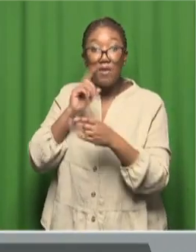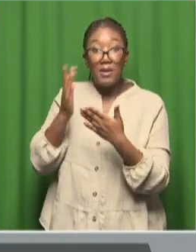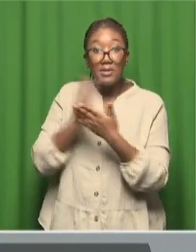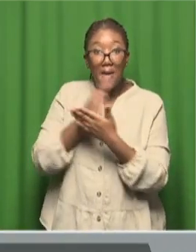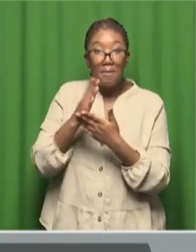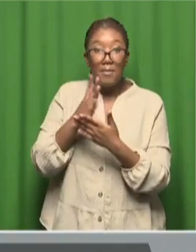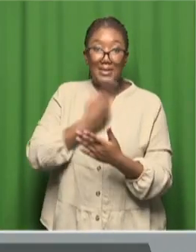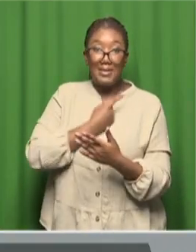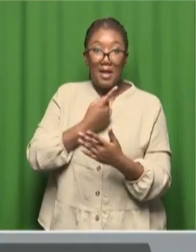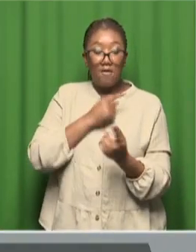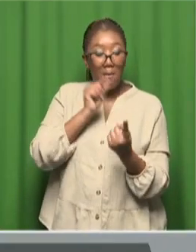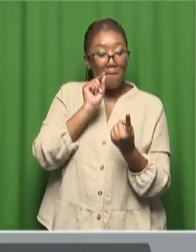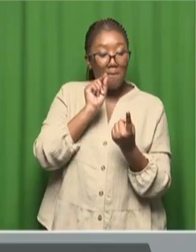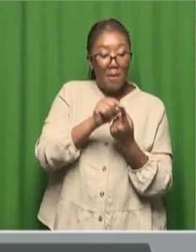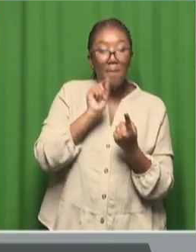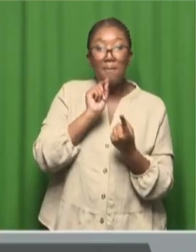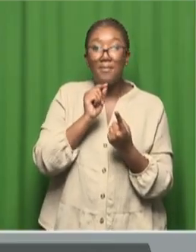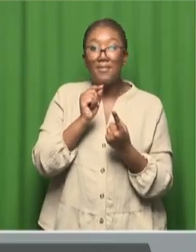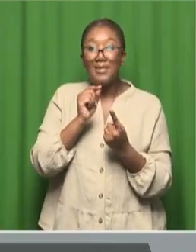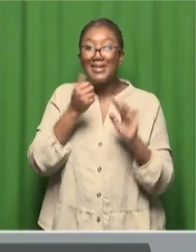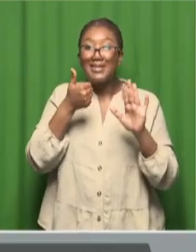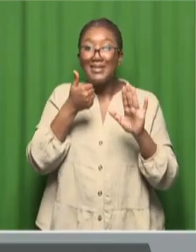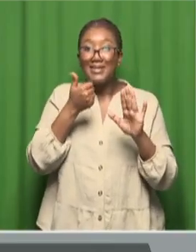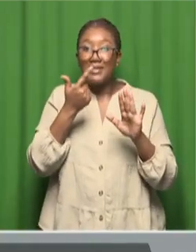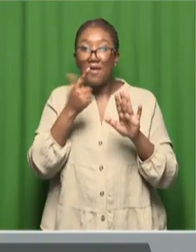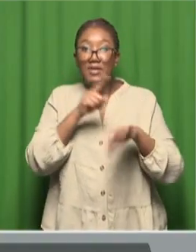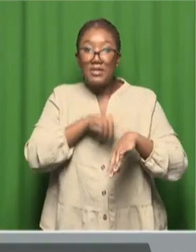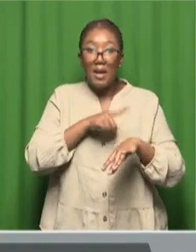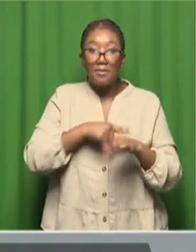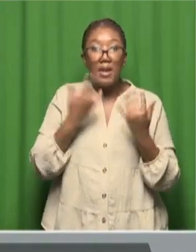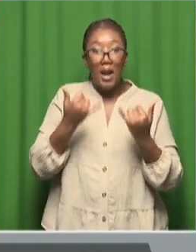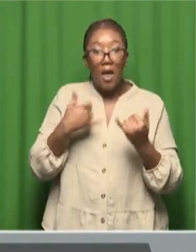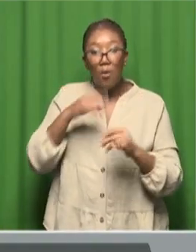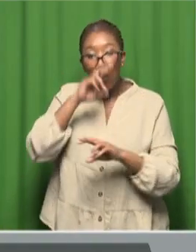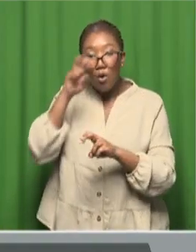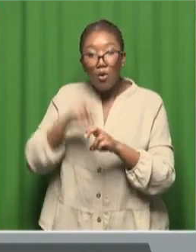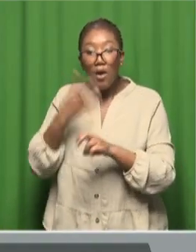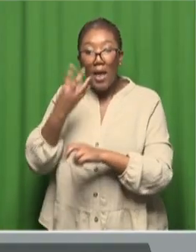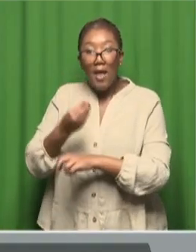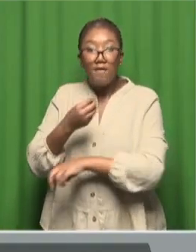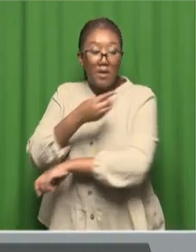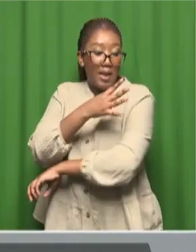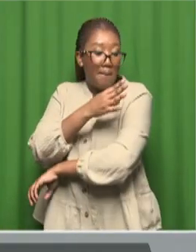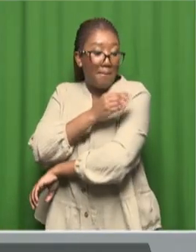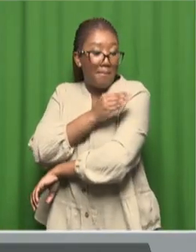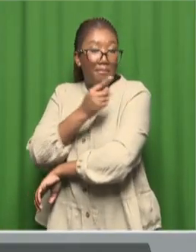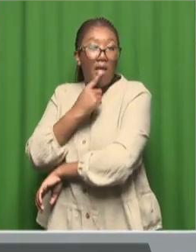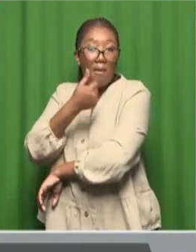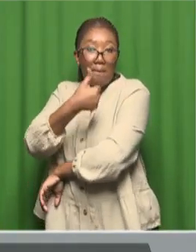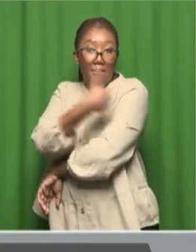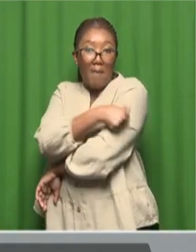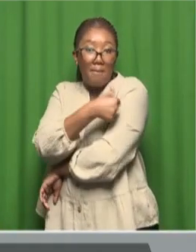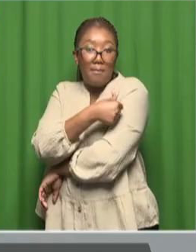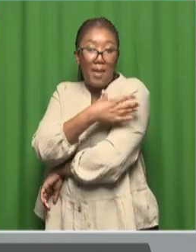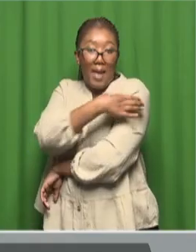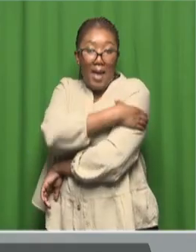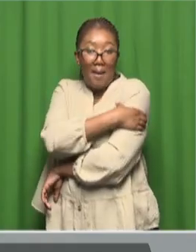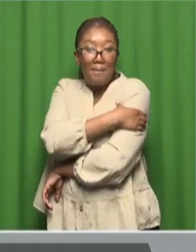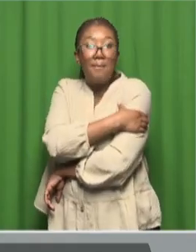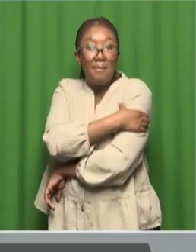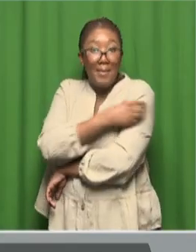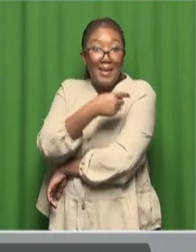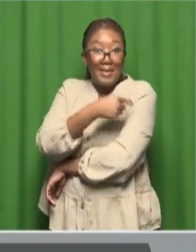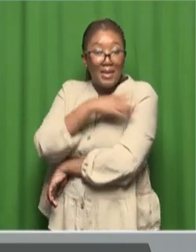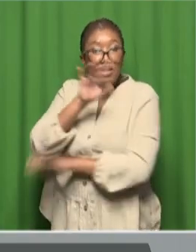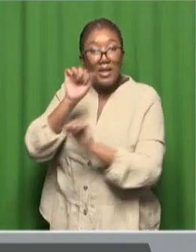prick themselves 6 to 7 times a day. We've now got continuous glucose monitoring devices. They stick on their arm, which means patients don't have to prick